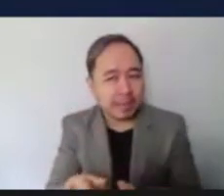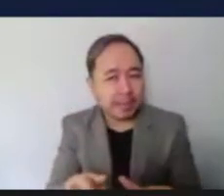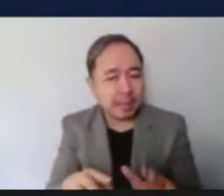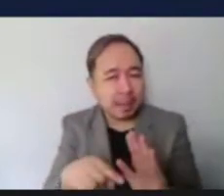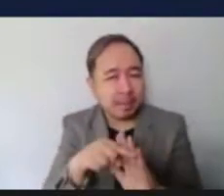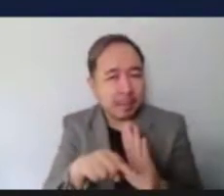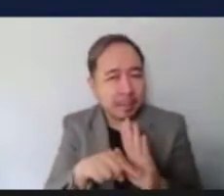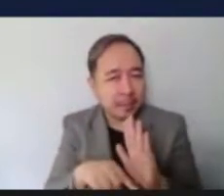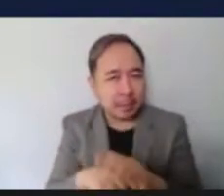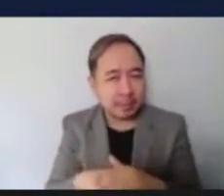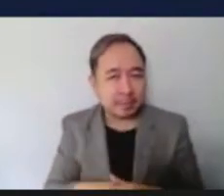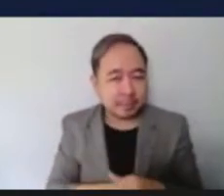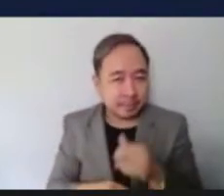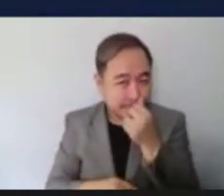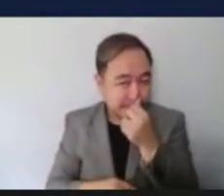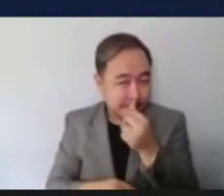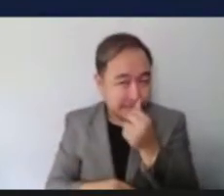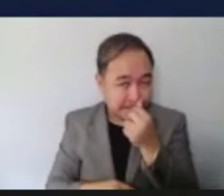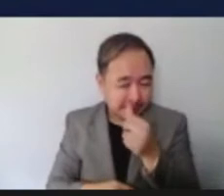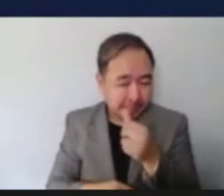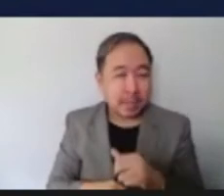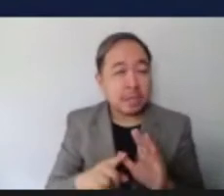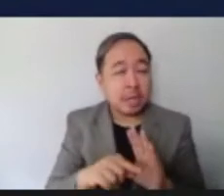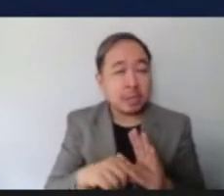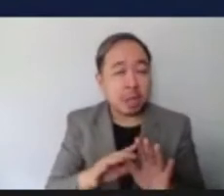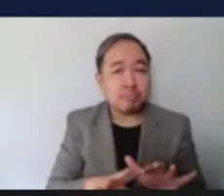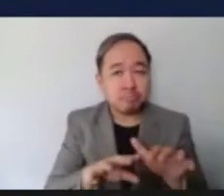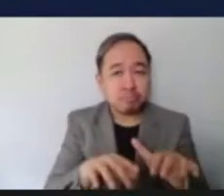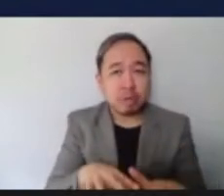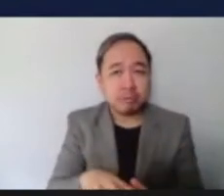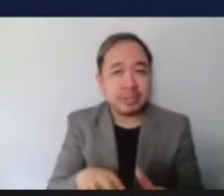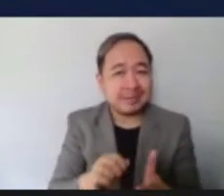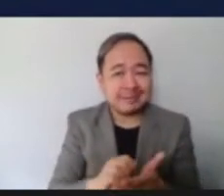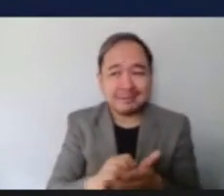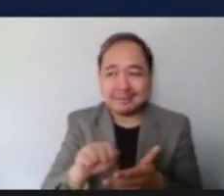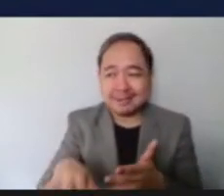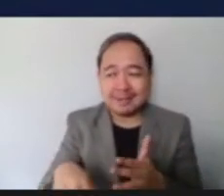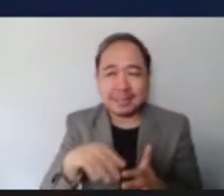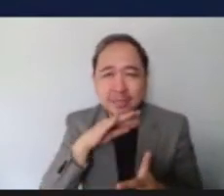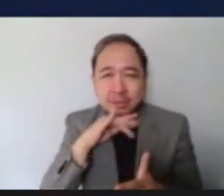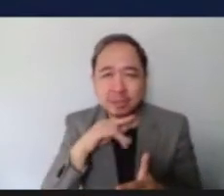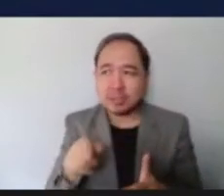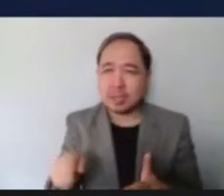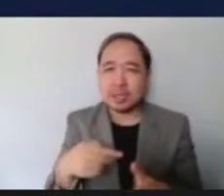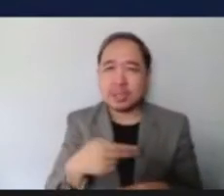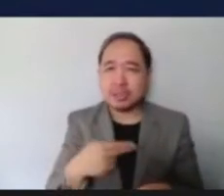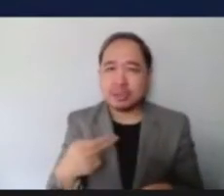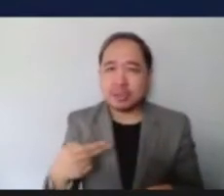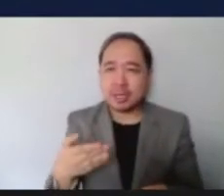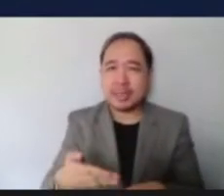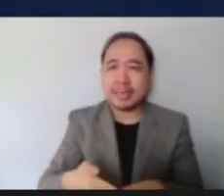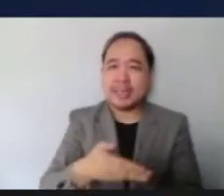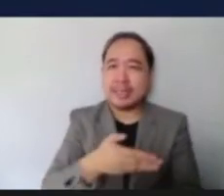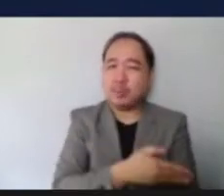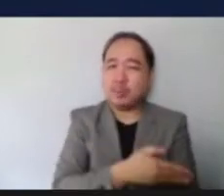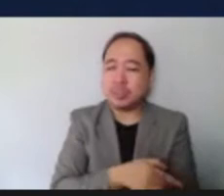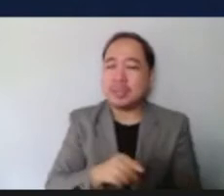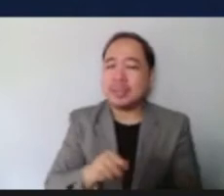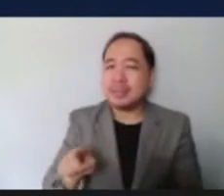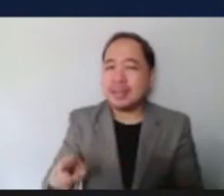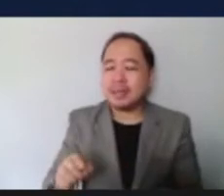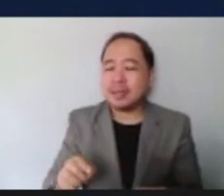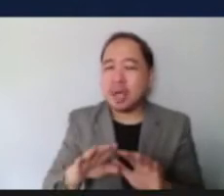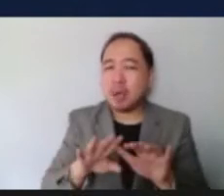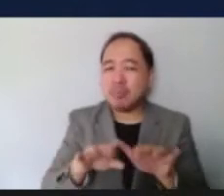on the floor of marine litter Indonesia has long its plan of action on metal plastic to